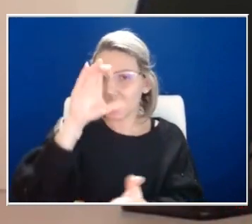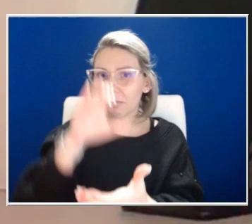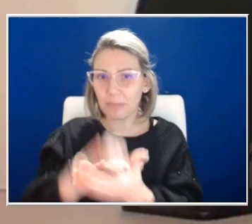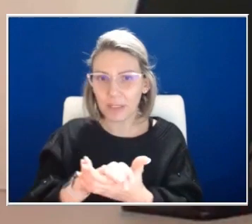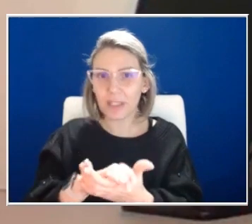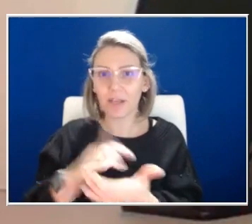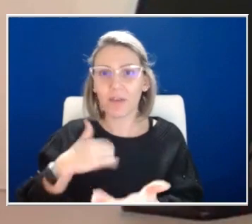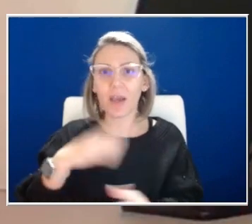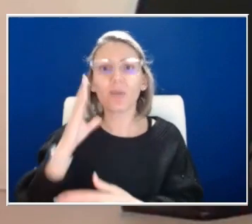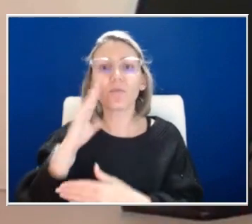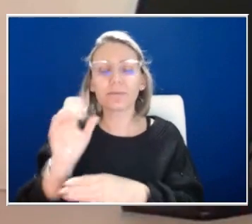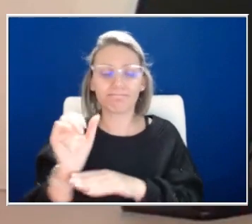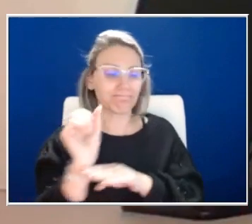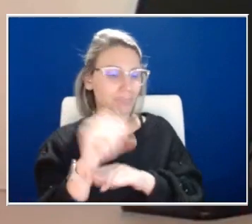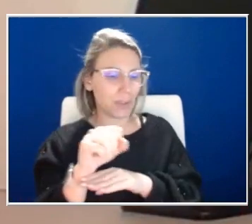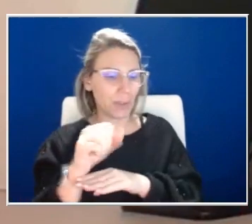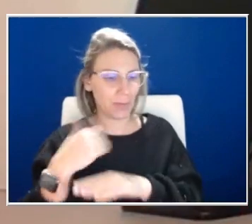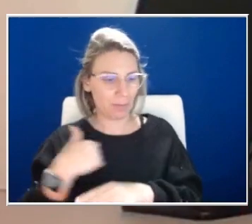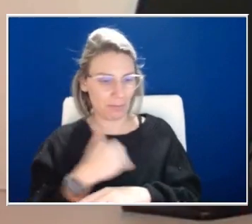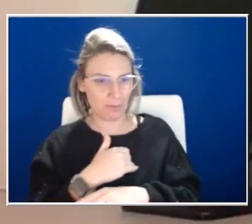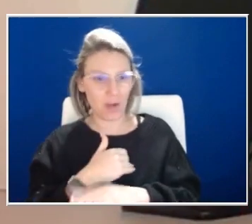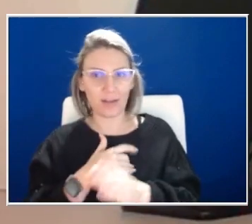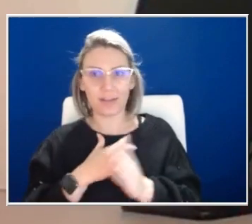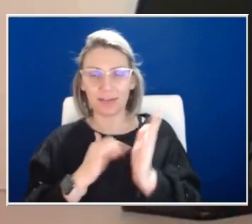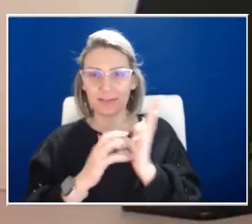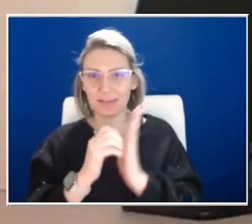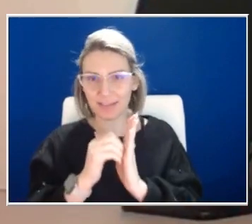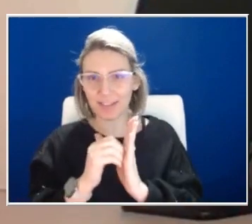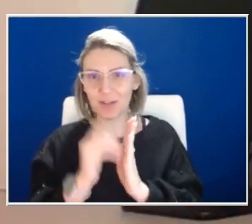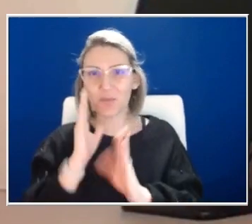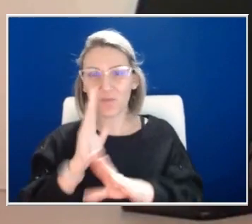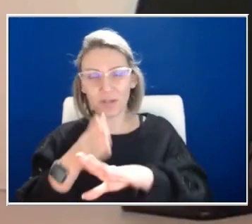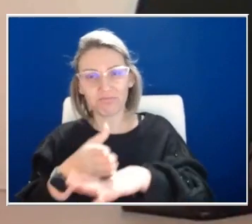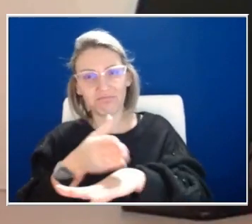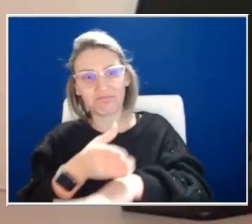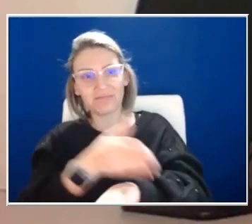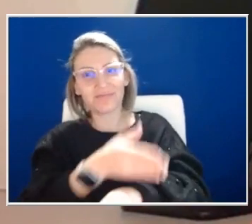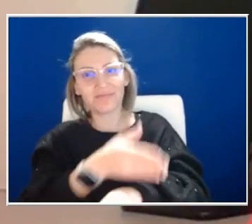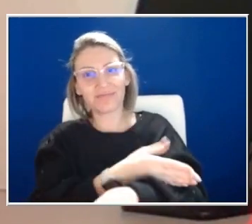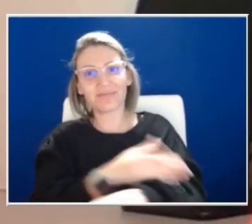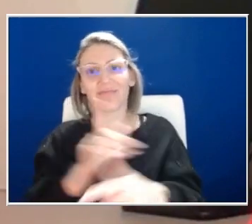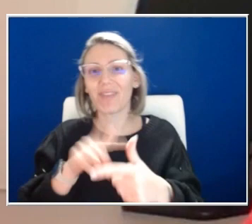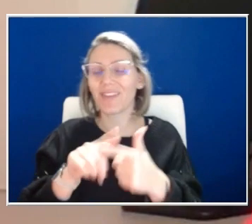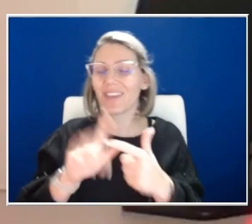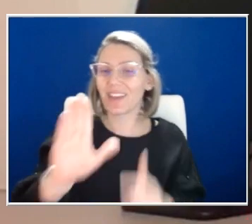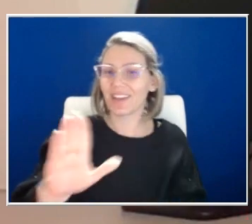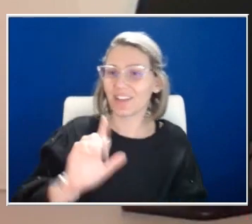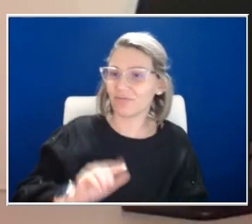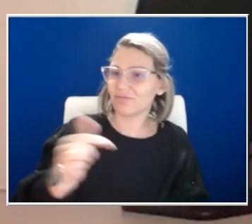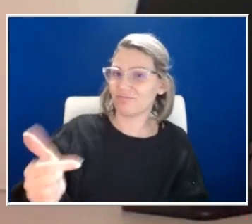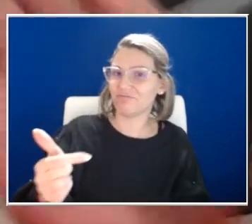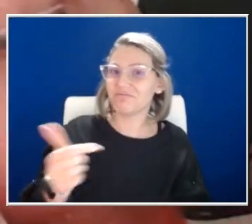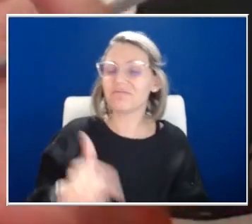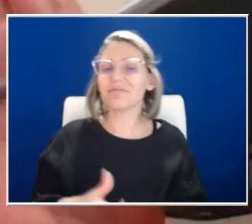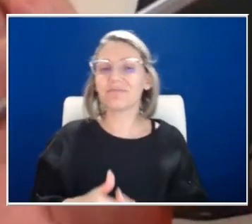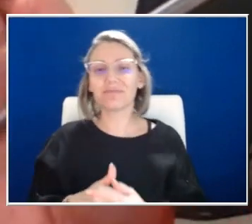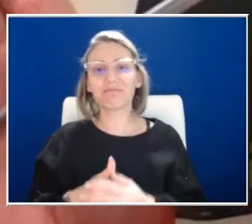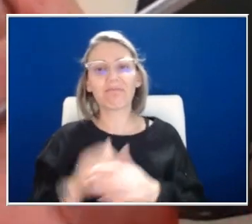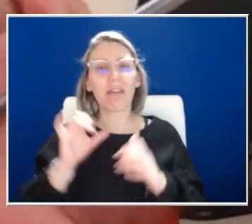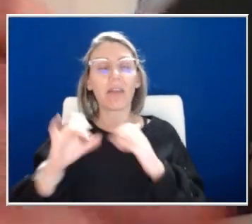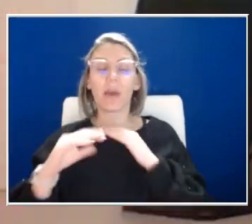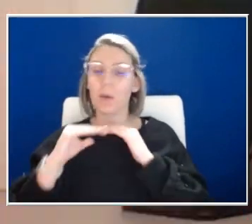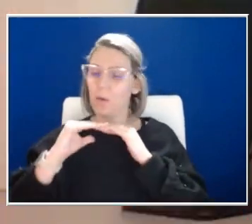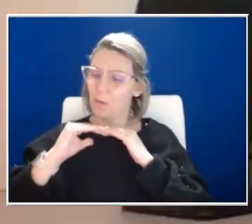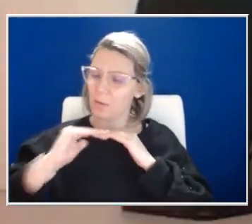was going to overcome that. I was going to get better, and then it would be his turn. And that stabilized